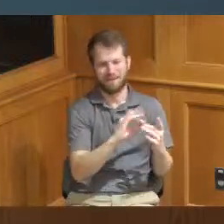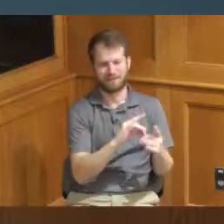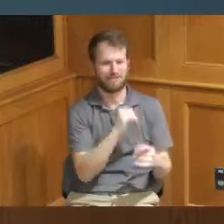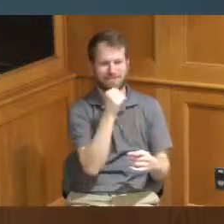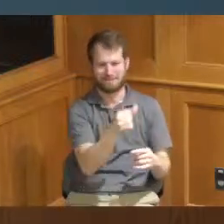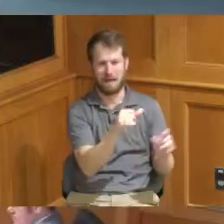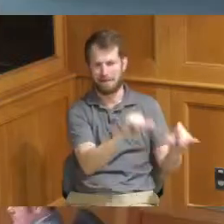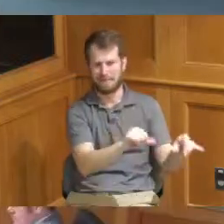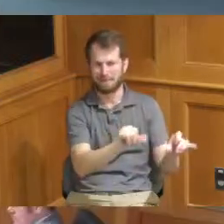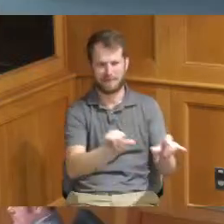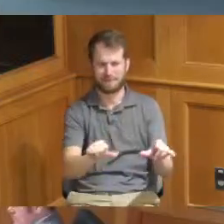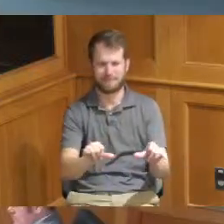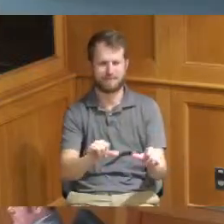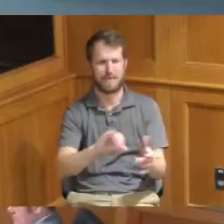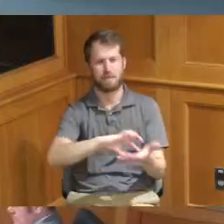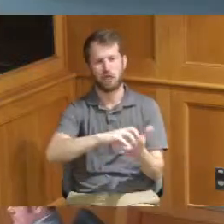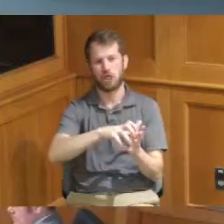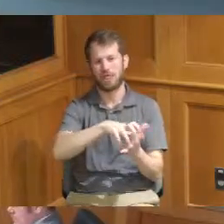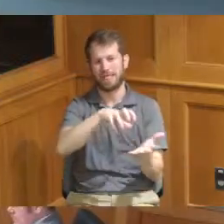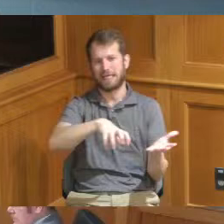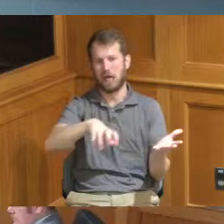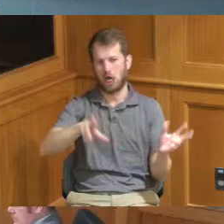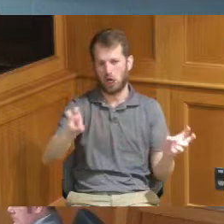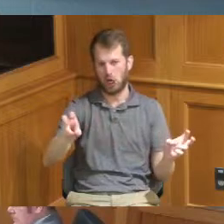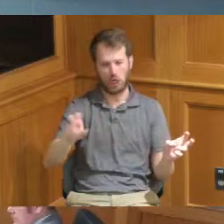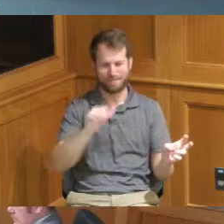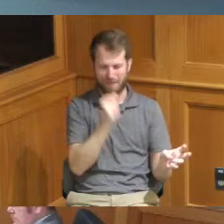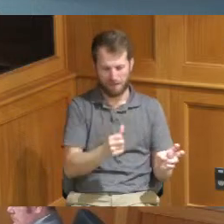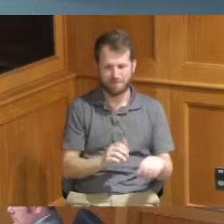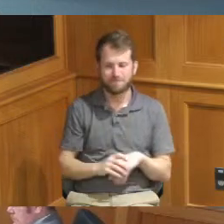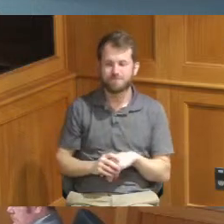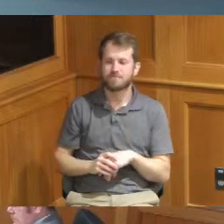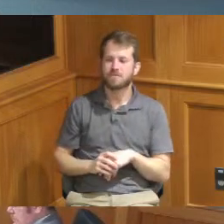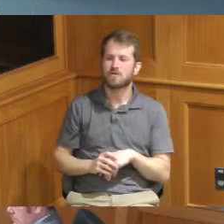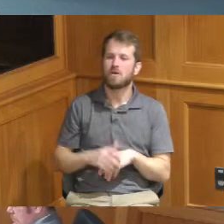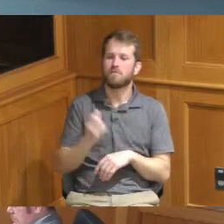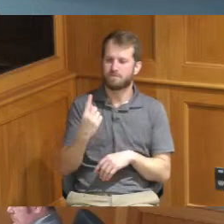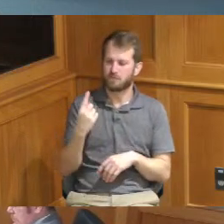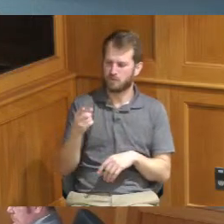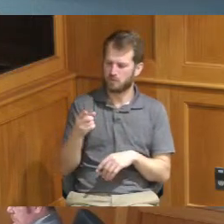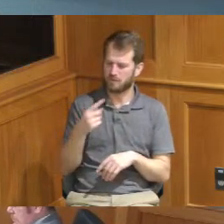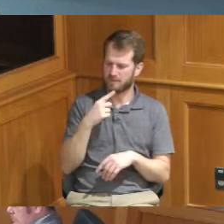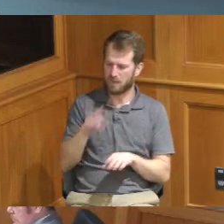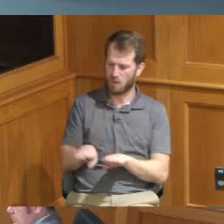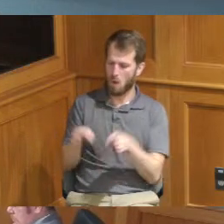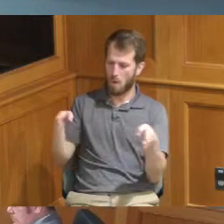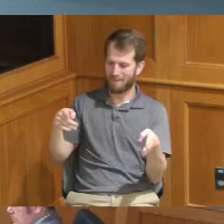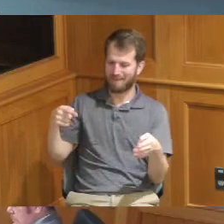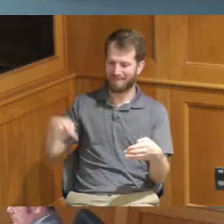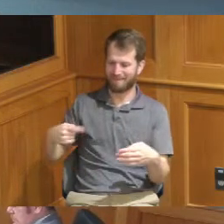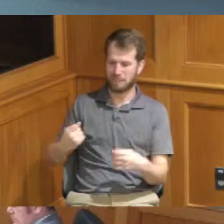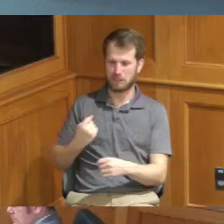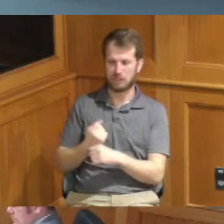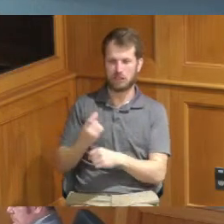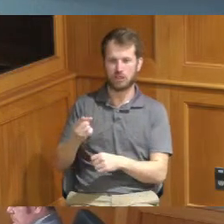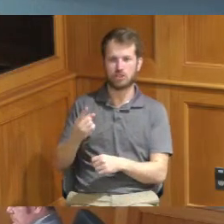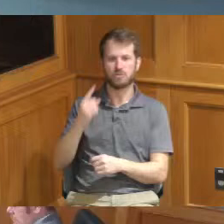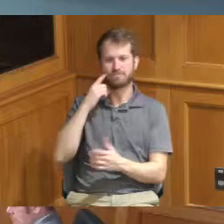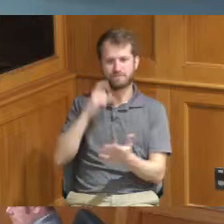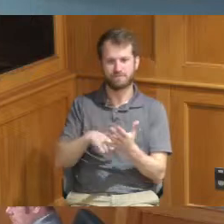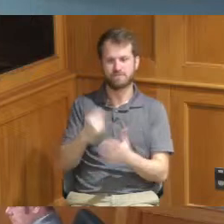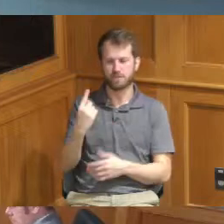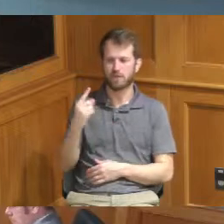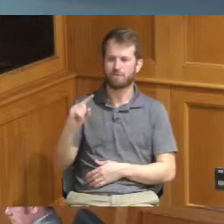Commissioner Dumas. Yes, just a question. You were saying when you opened this year, you noticed what the needs were for the first 90 days.